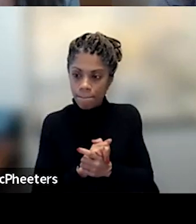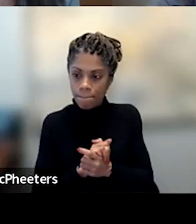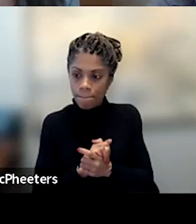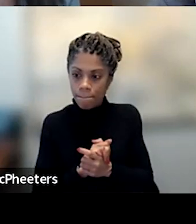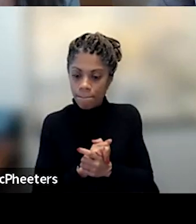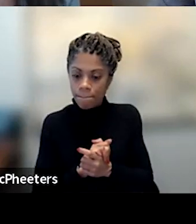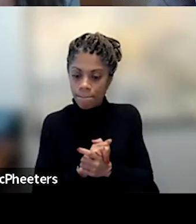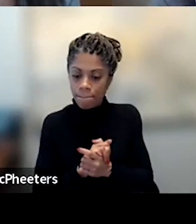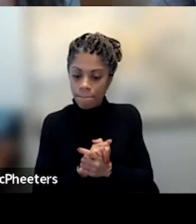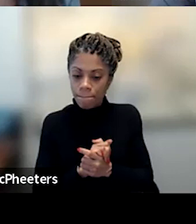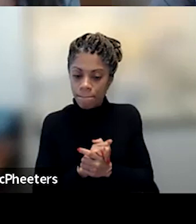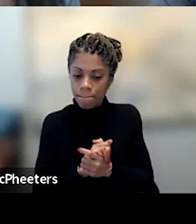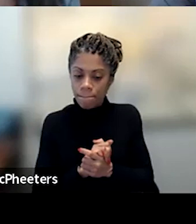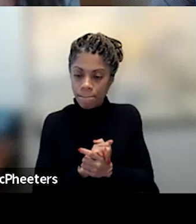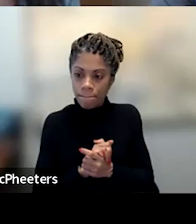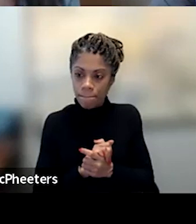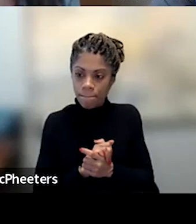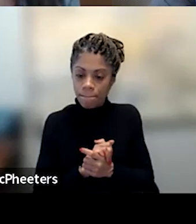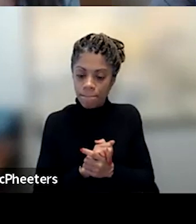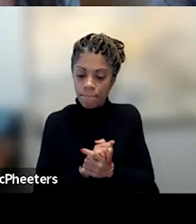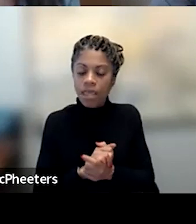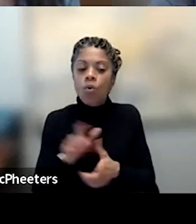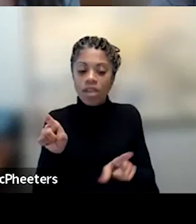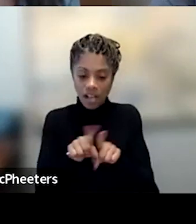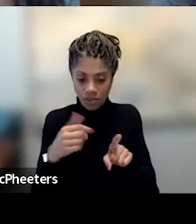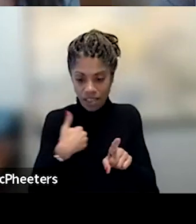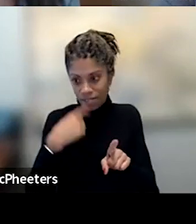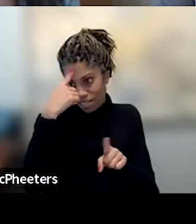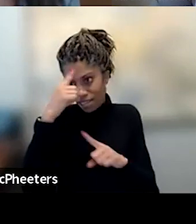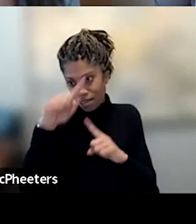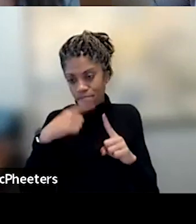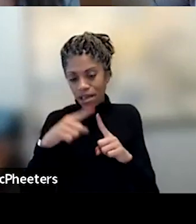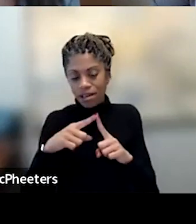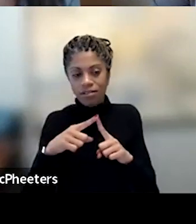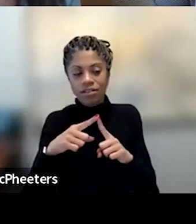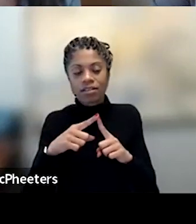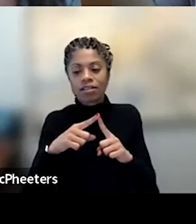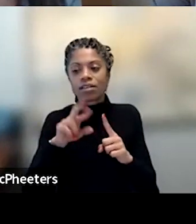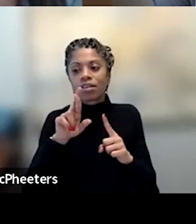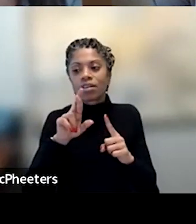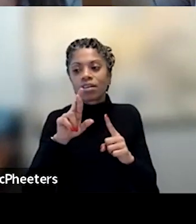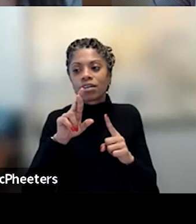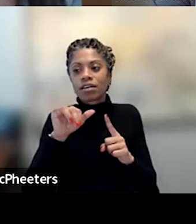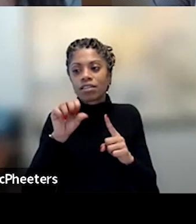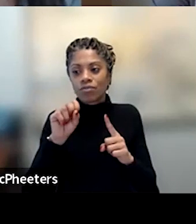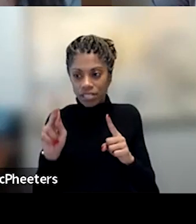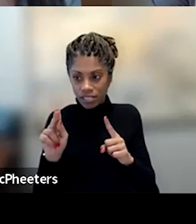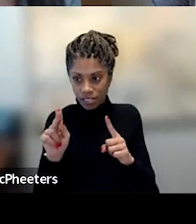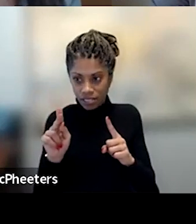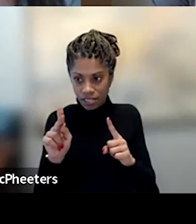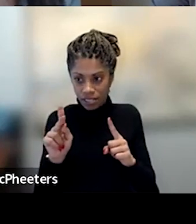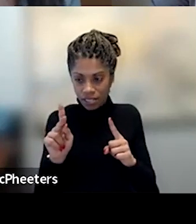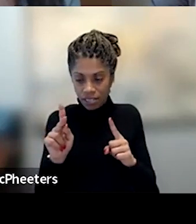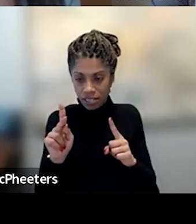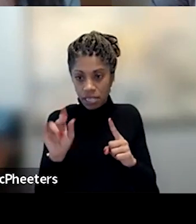institutional imperative of it in the context of risk. And if you can also bring this up in the context of reputational